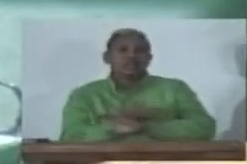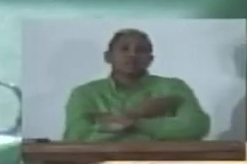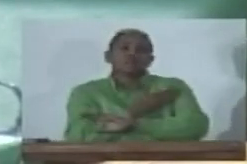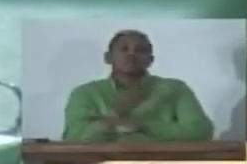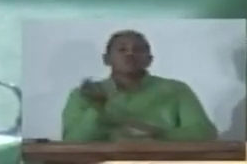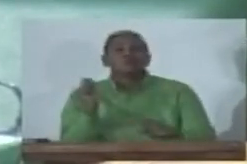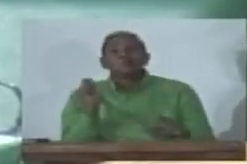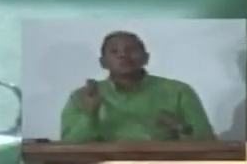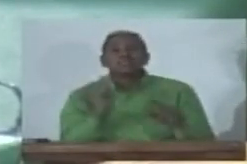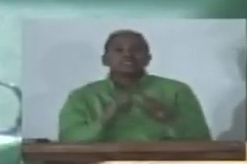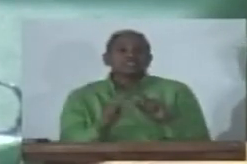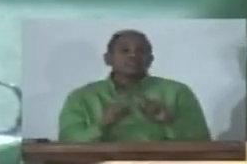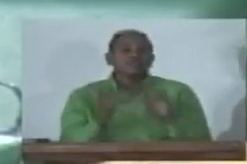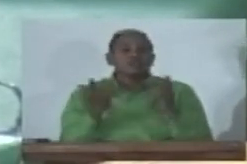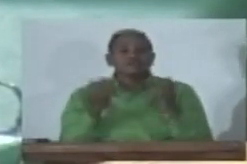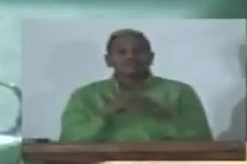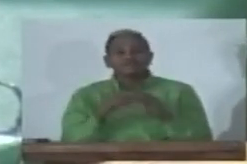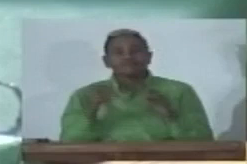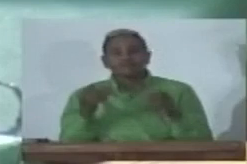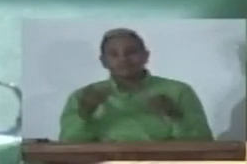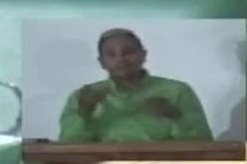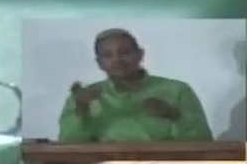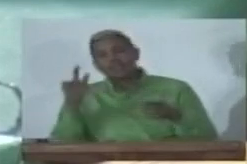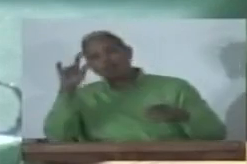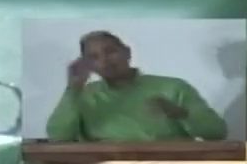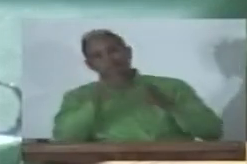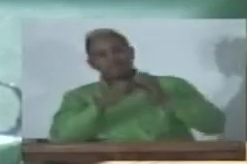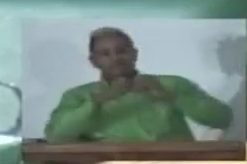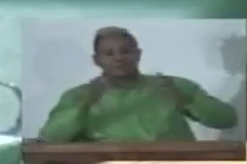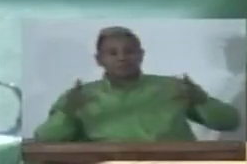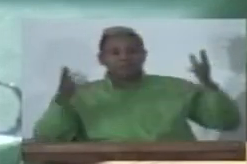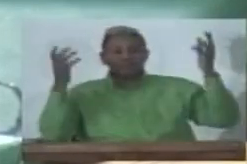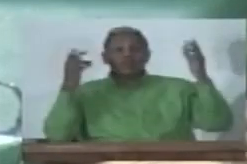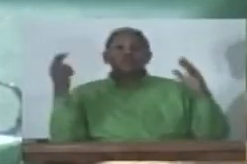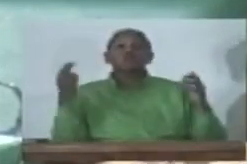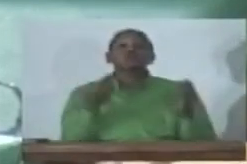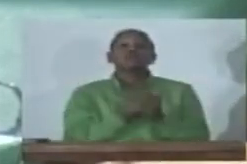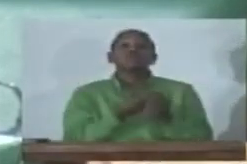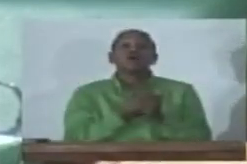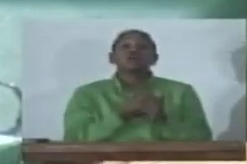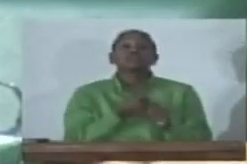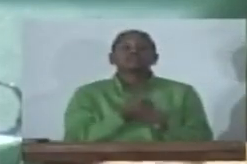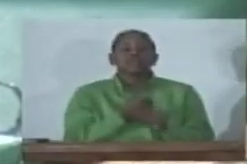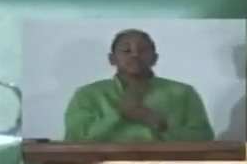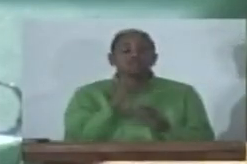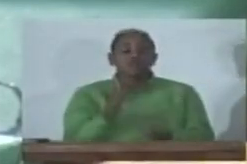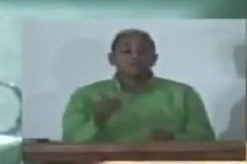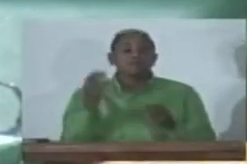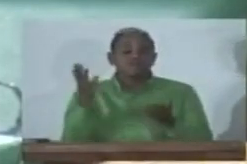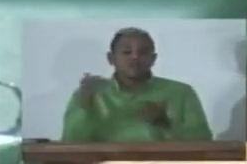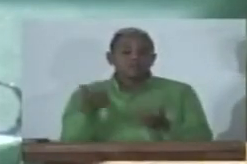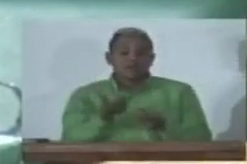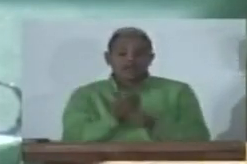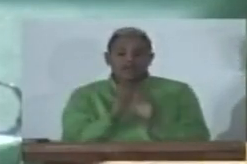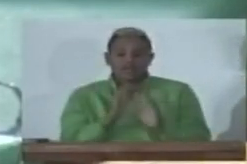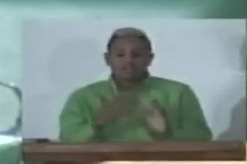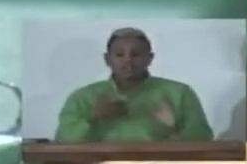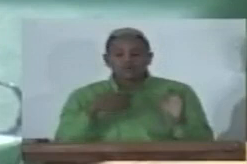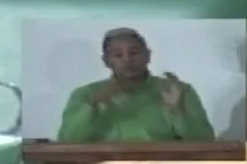utilities, and the utilization of the funds again are those funds provided by the lenders, and we listed them